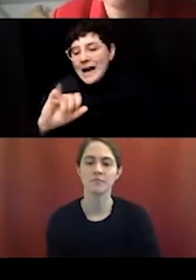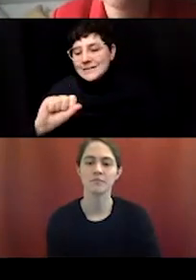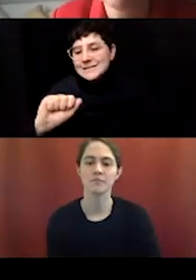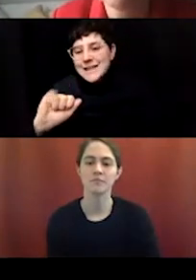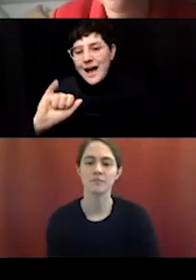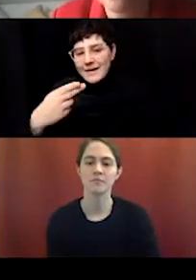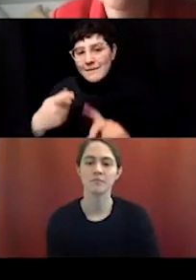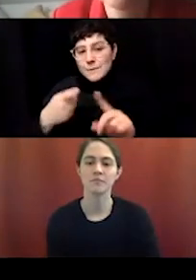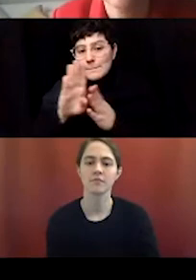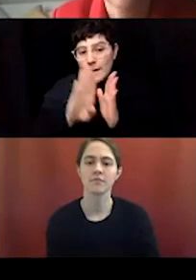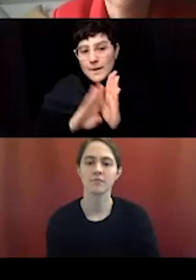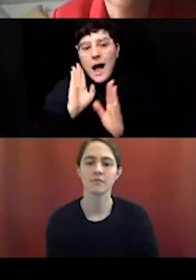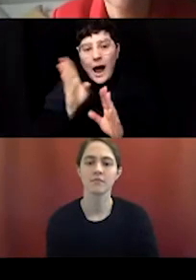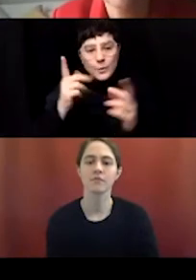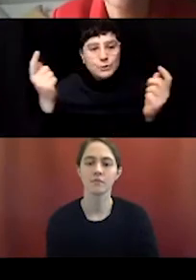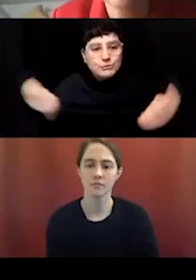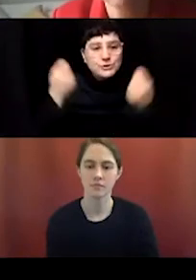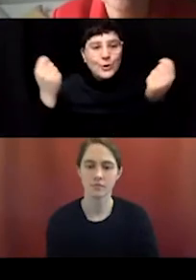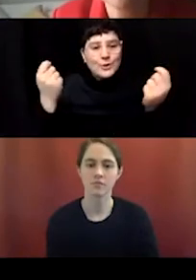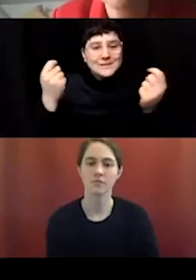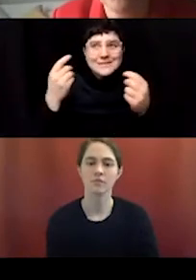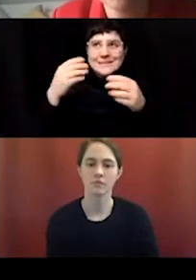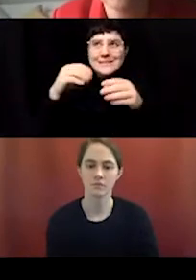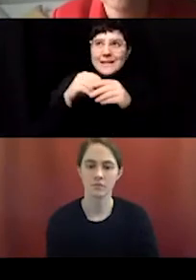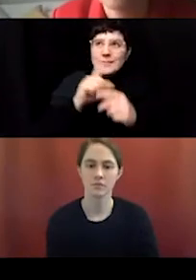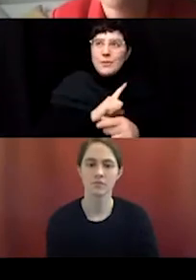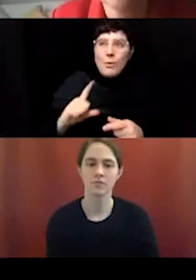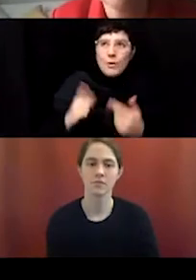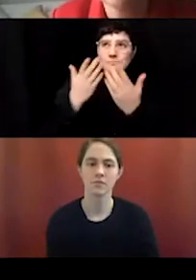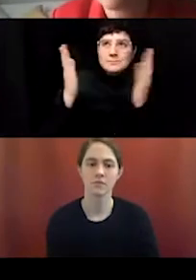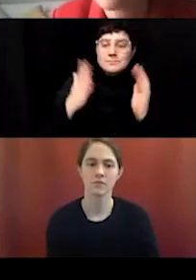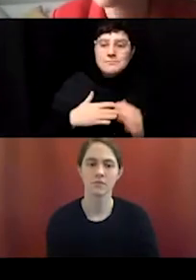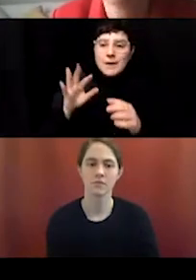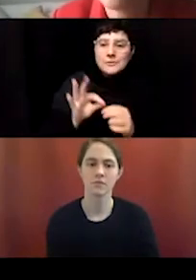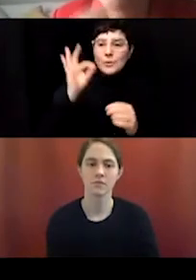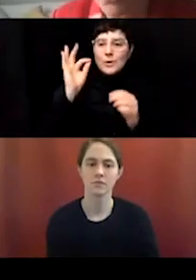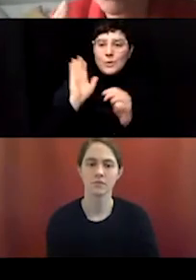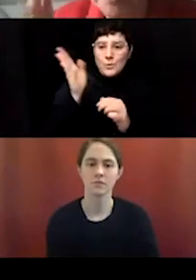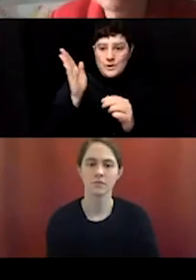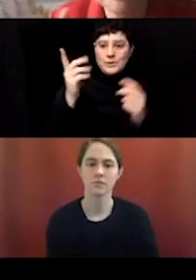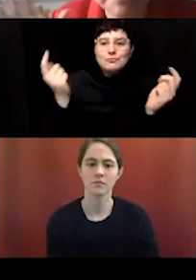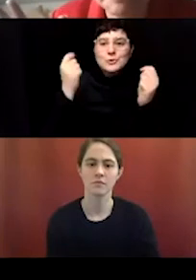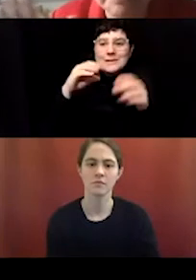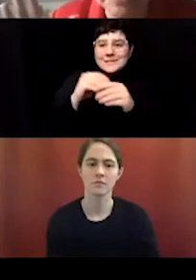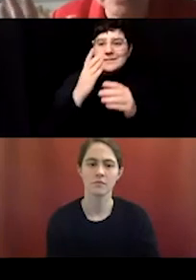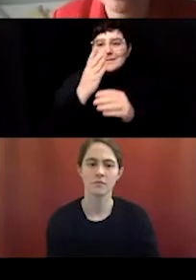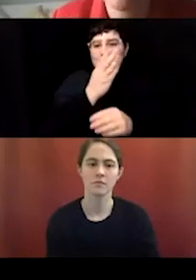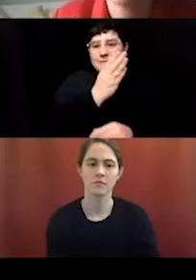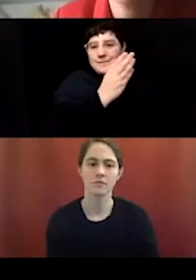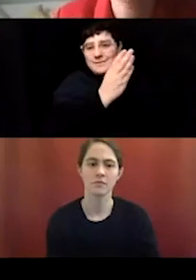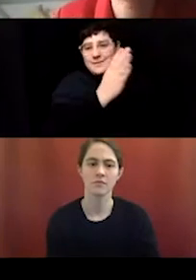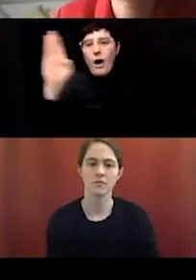will rejoice in the Lord, my soul will rejoice in God. That's the